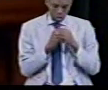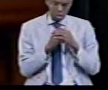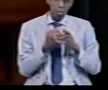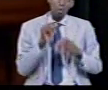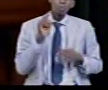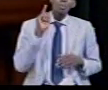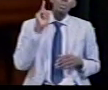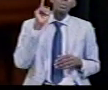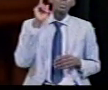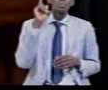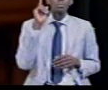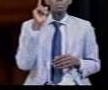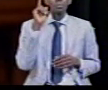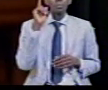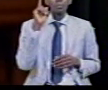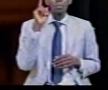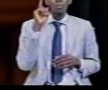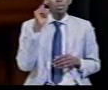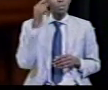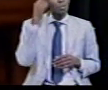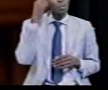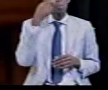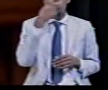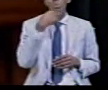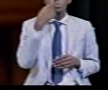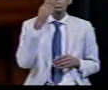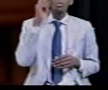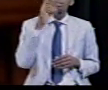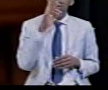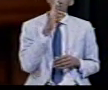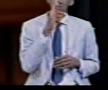worship you, who you